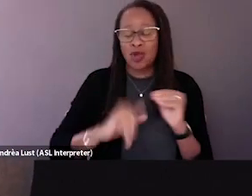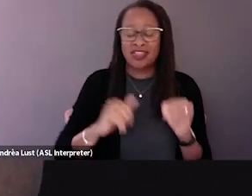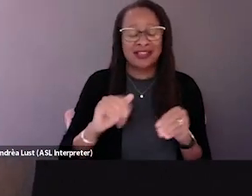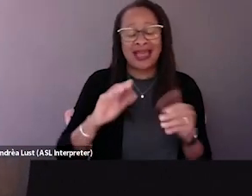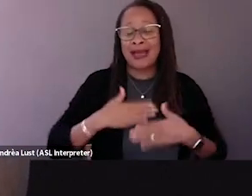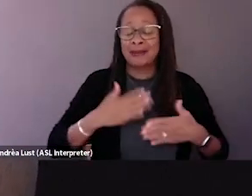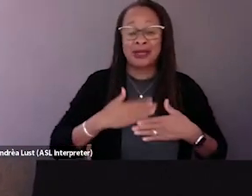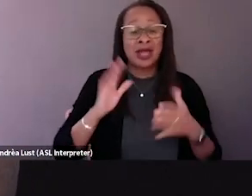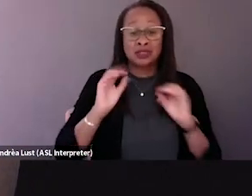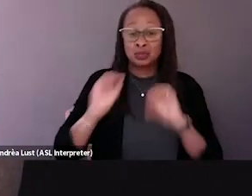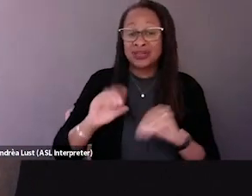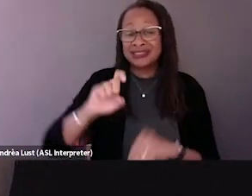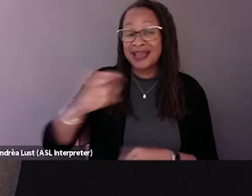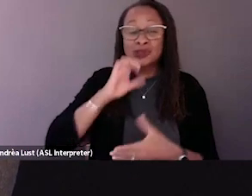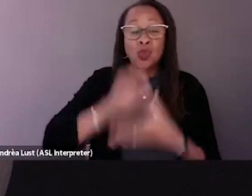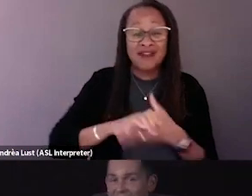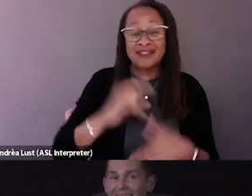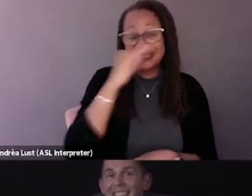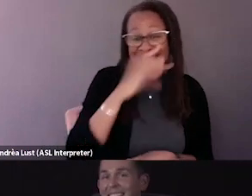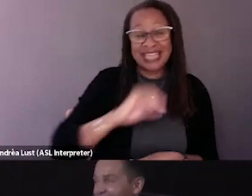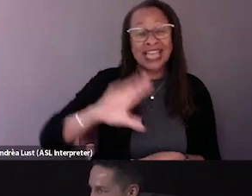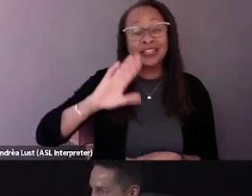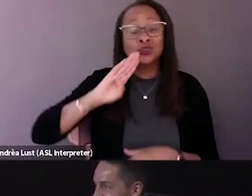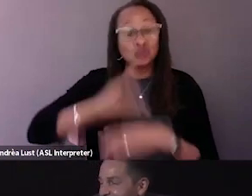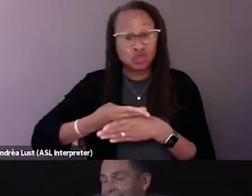and his daughter-in-law in prison.